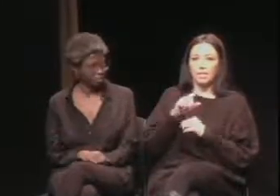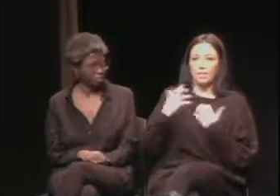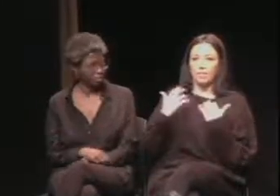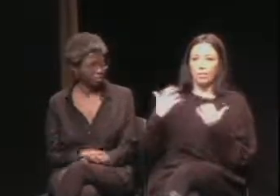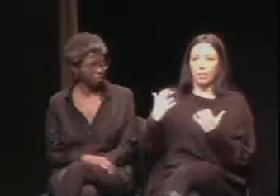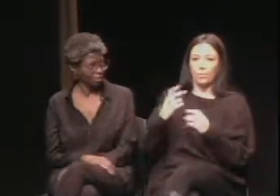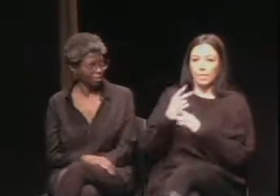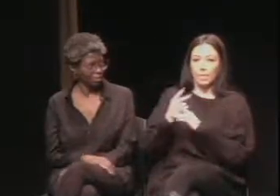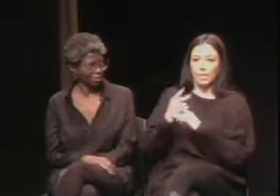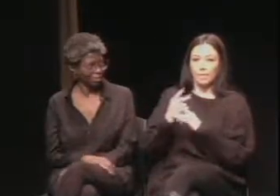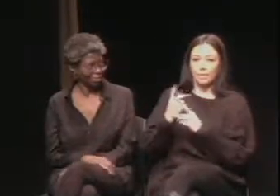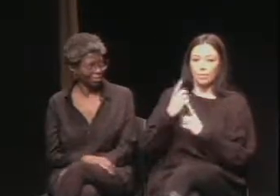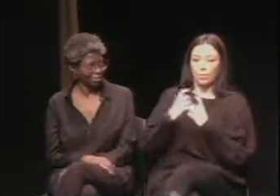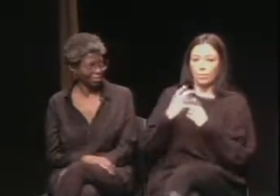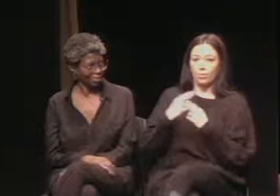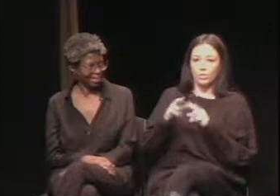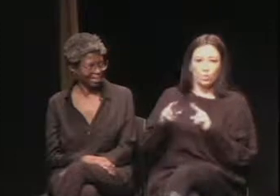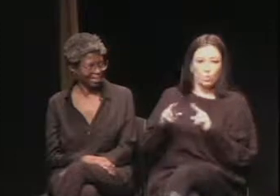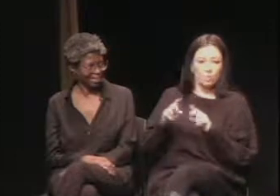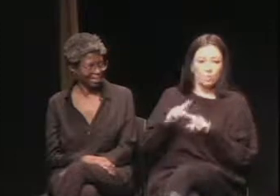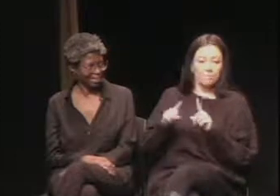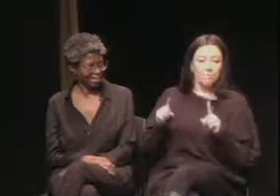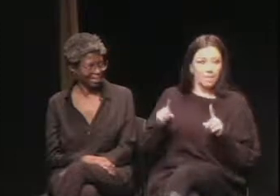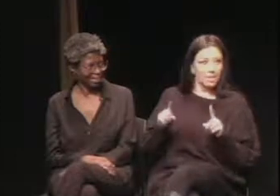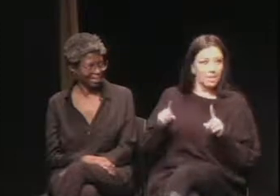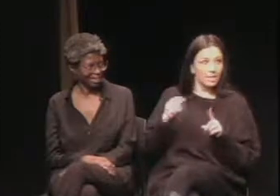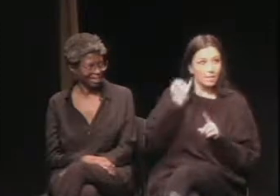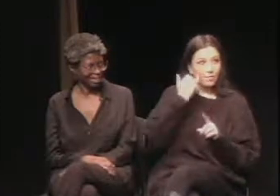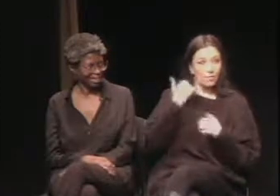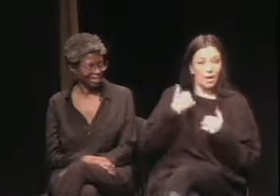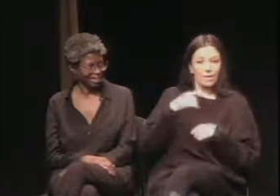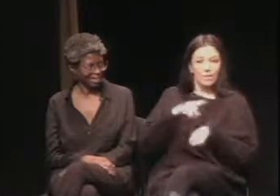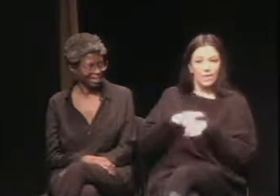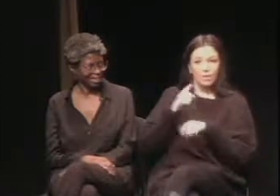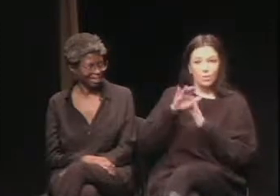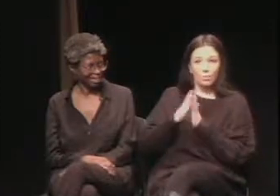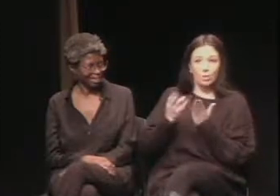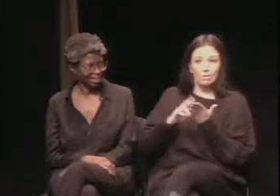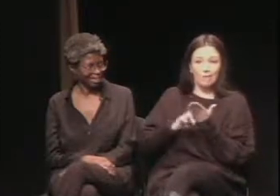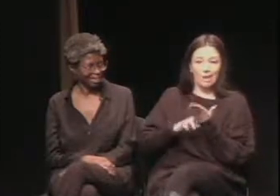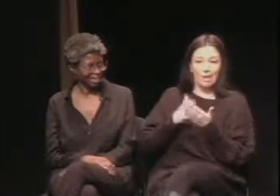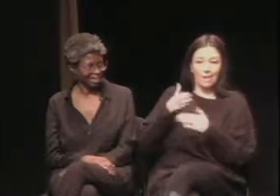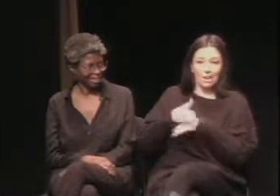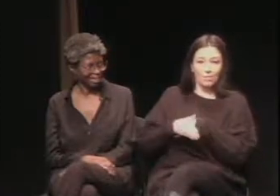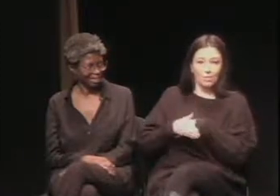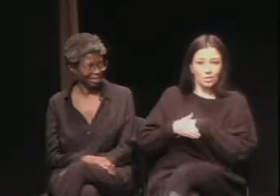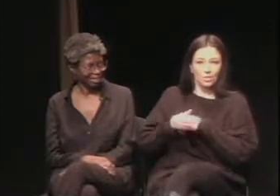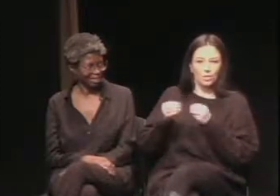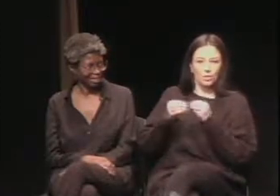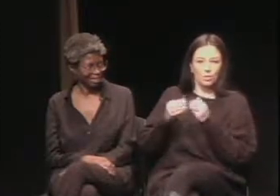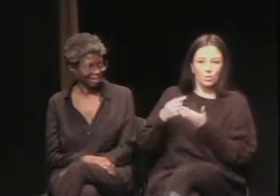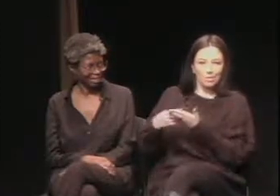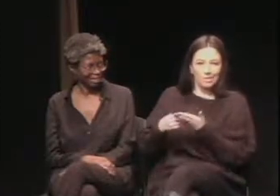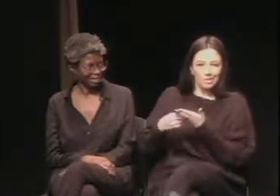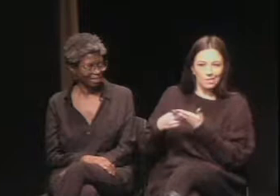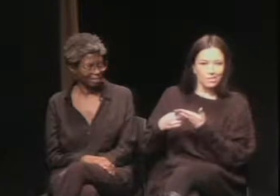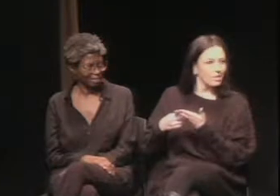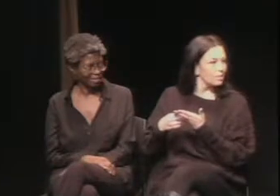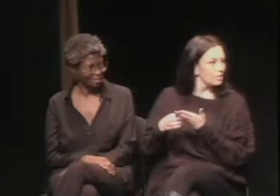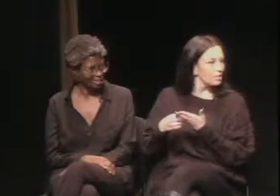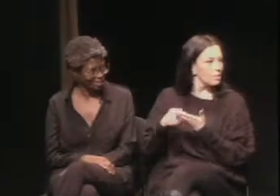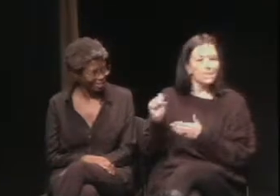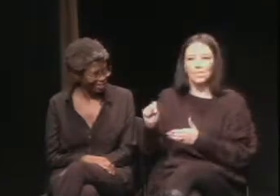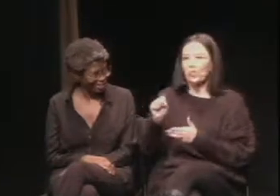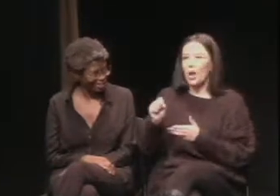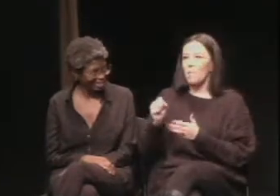keep our question and our answer short, but if you have time for the book signing afterwards, then you can have a little bit more discussion there. It's a Schomburg tradition. Novella